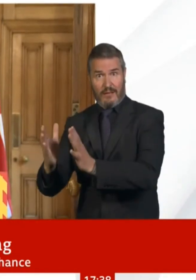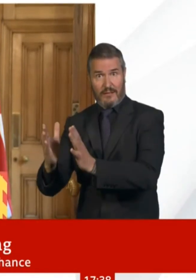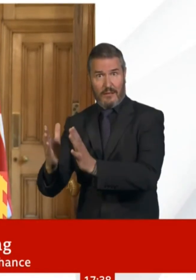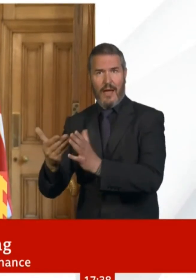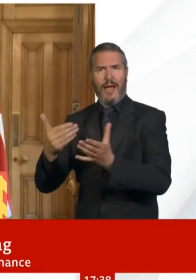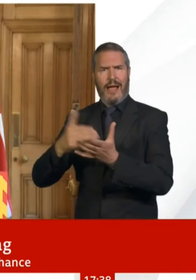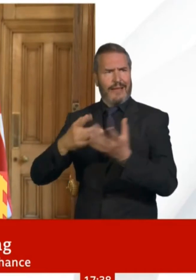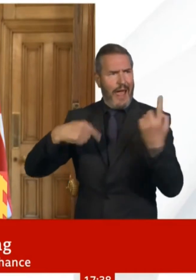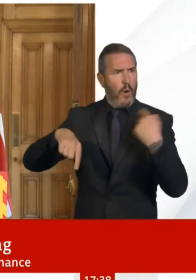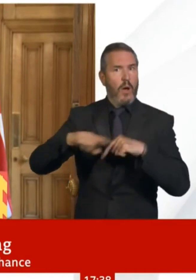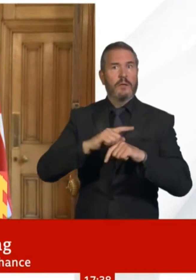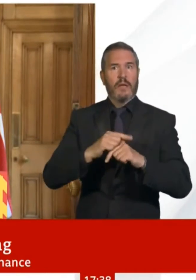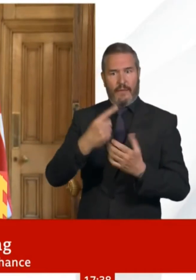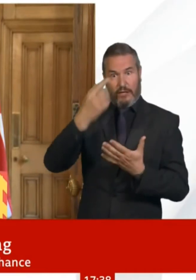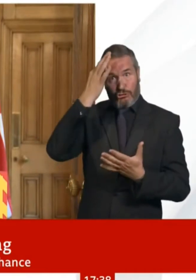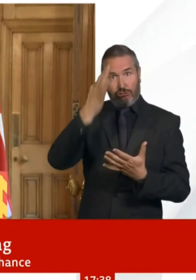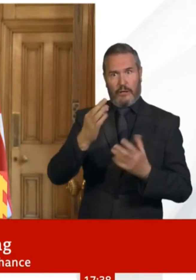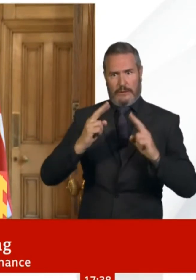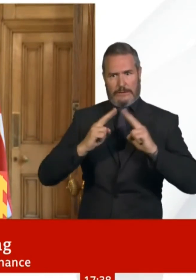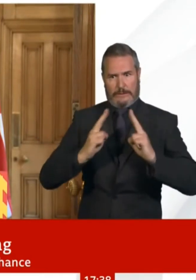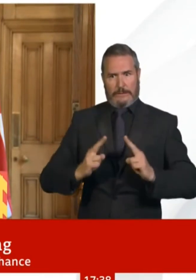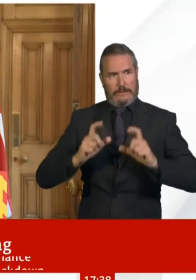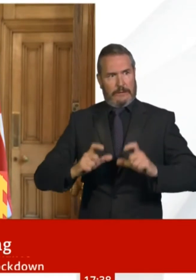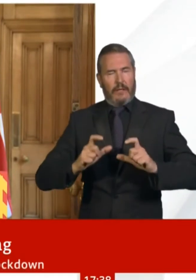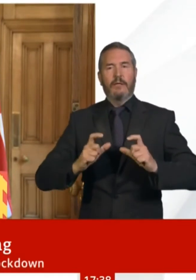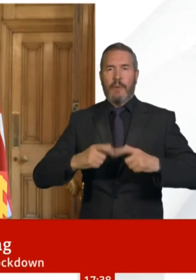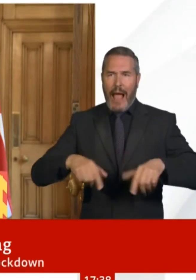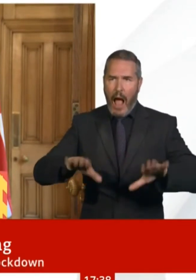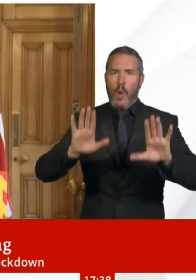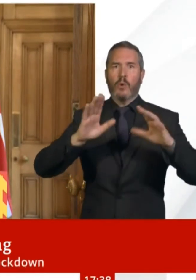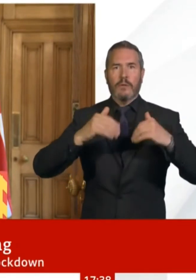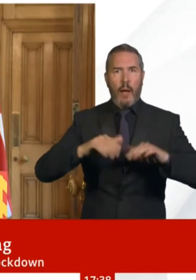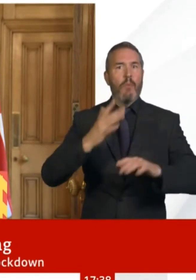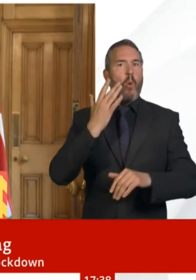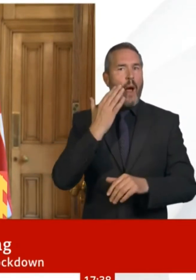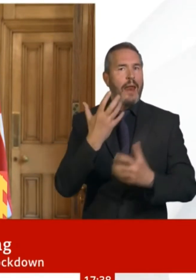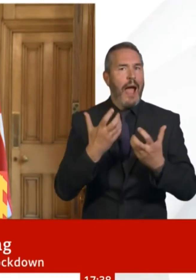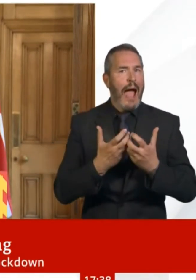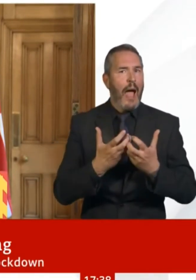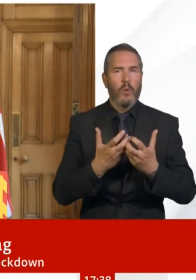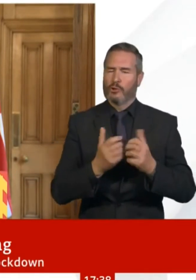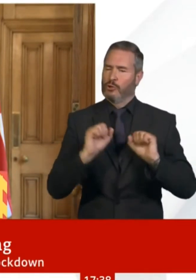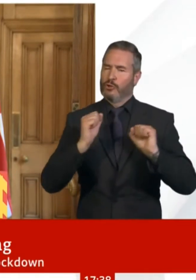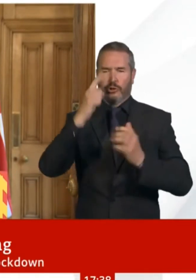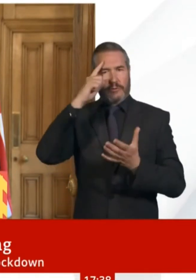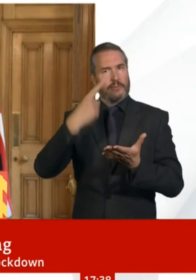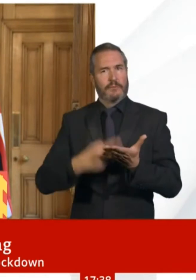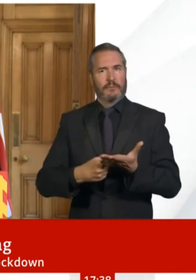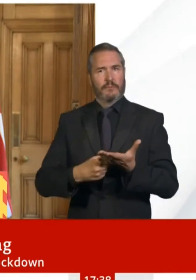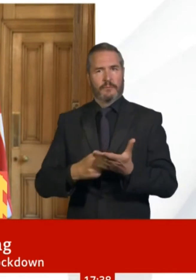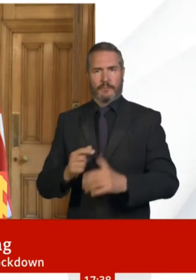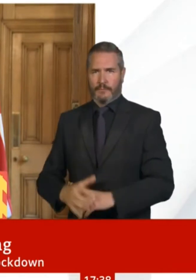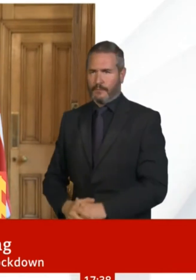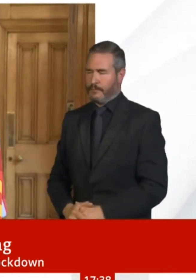allowing us to ease up on the economy and engage more in the kind of social activities that people want